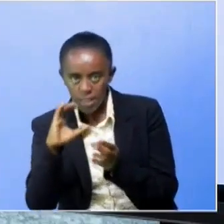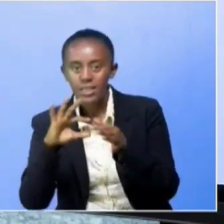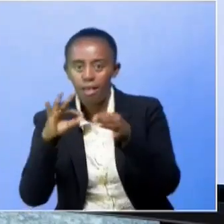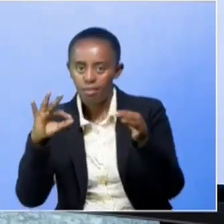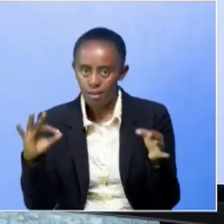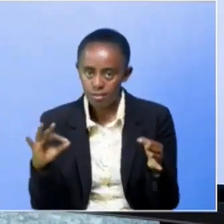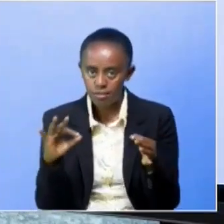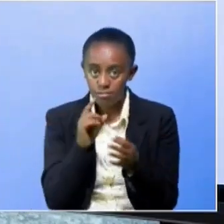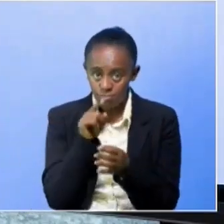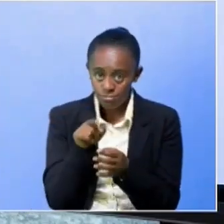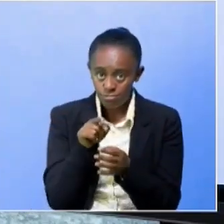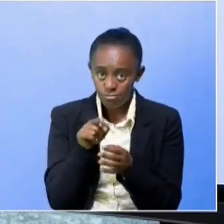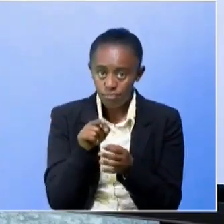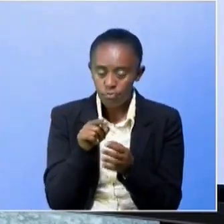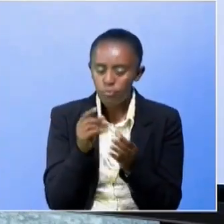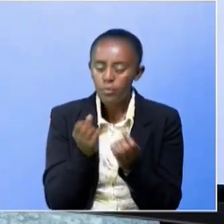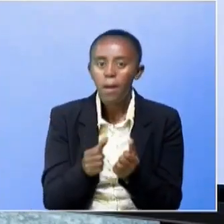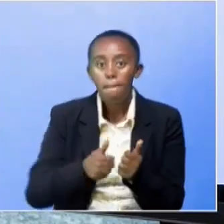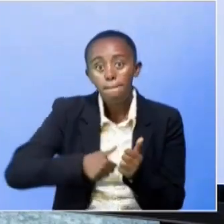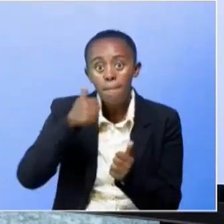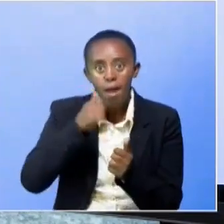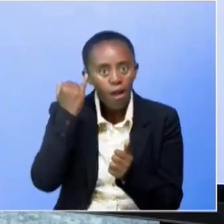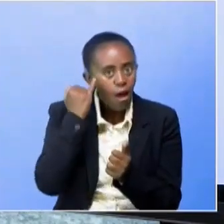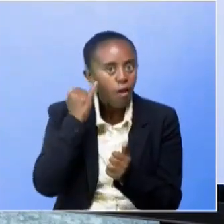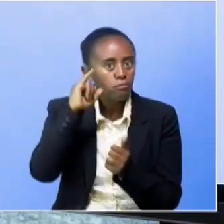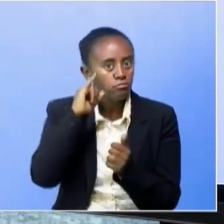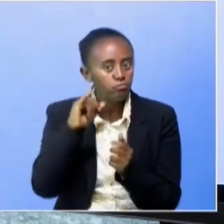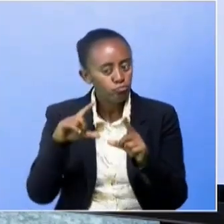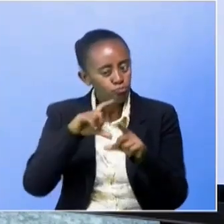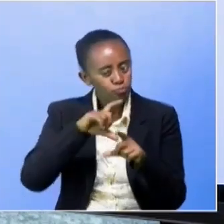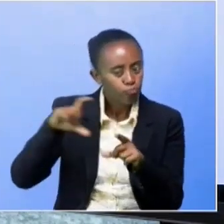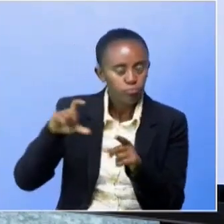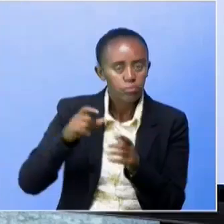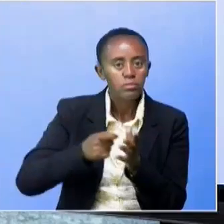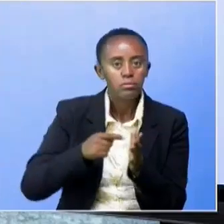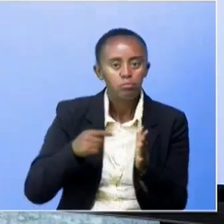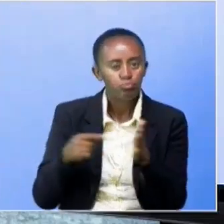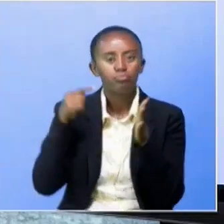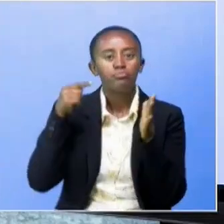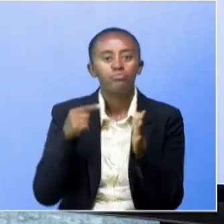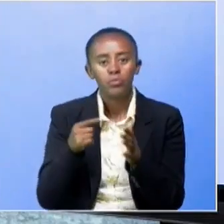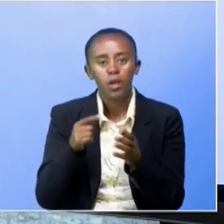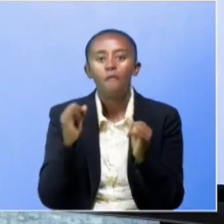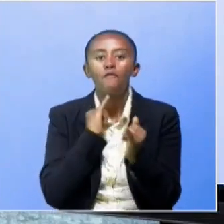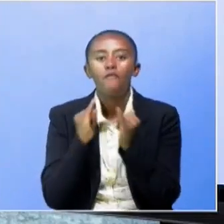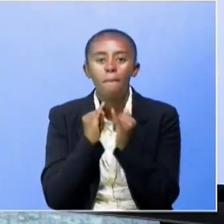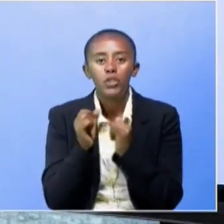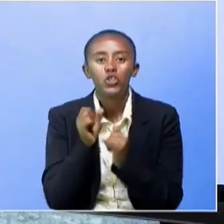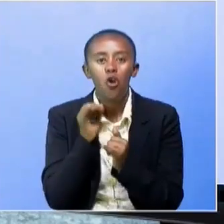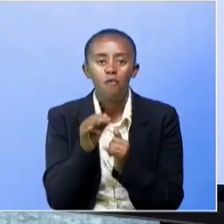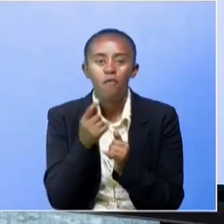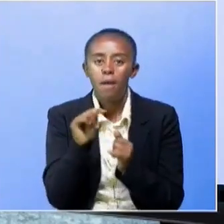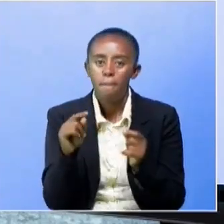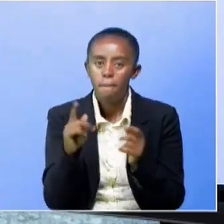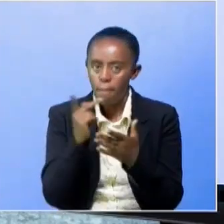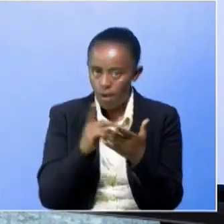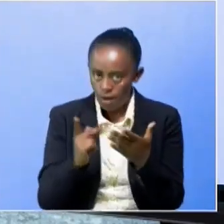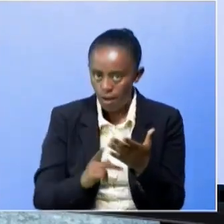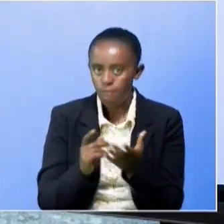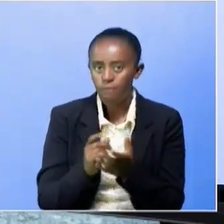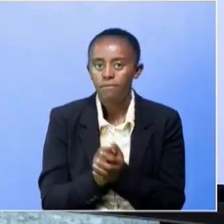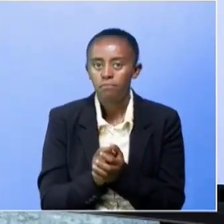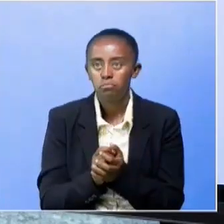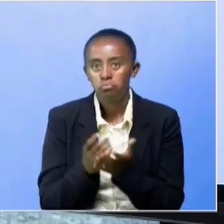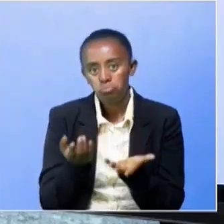it has the main idea or the main information of a paragraph.